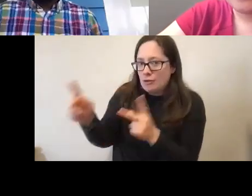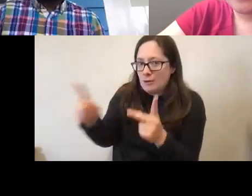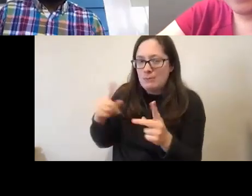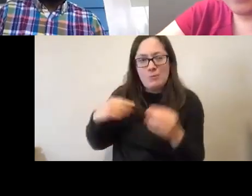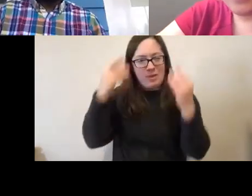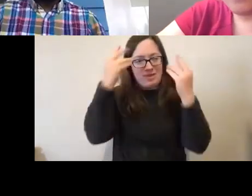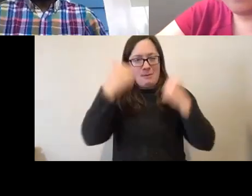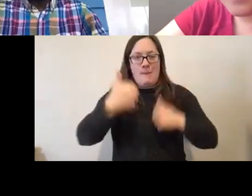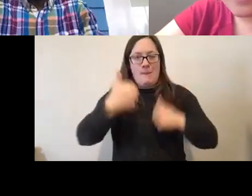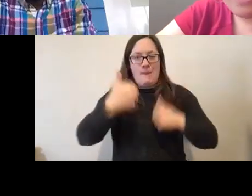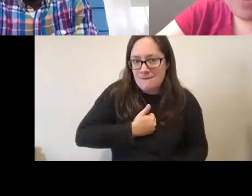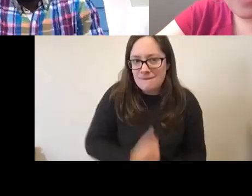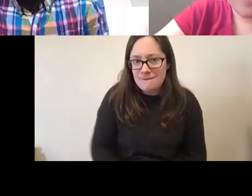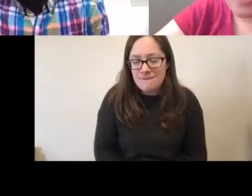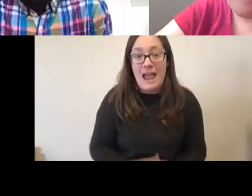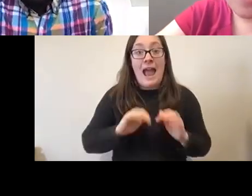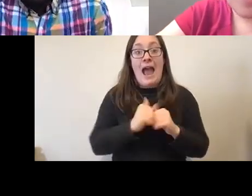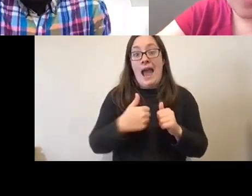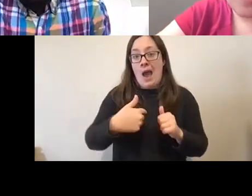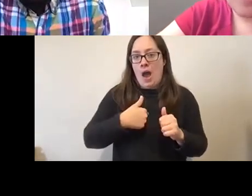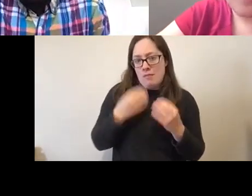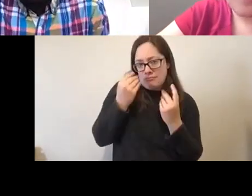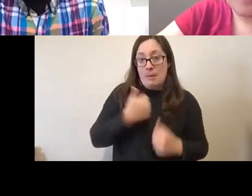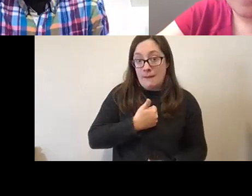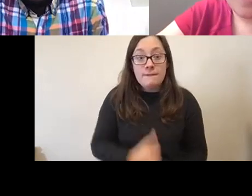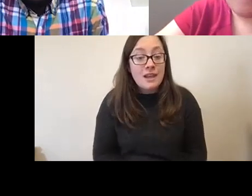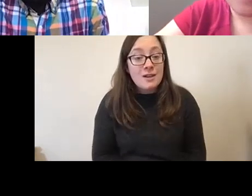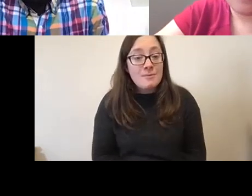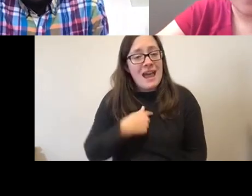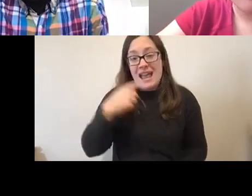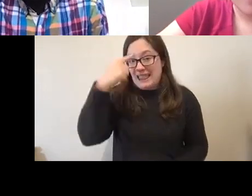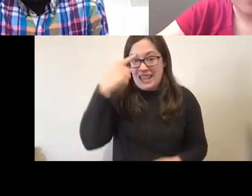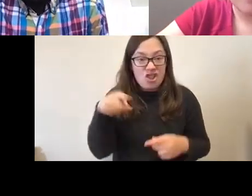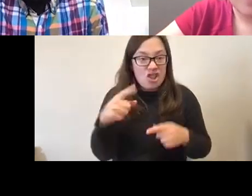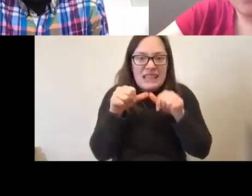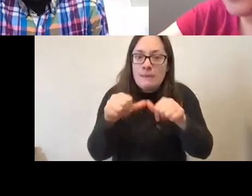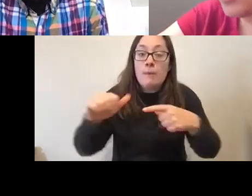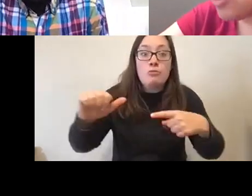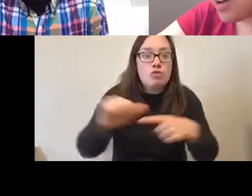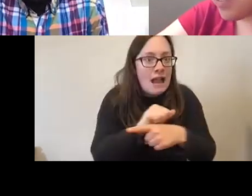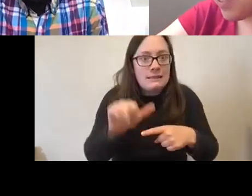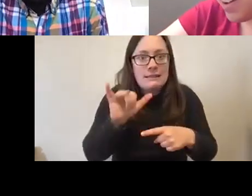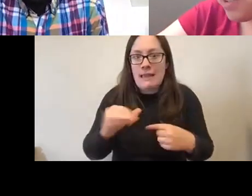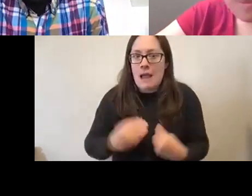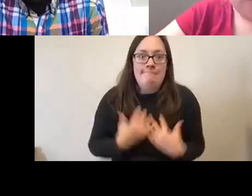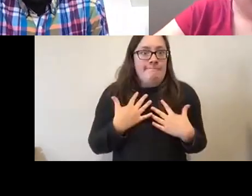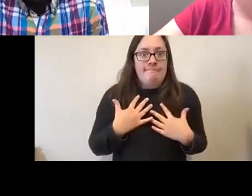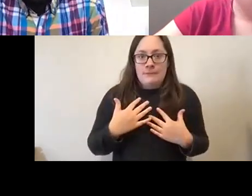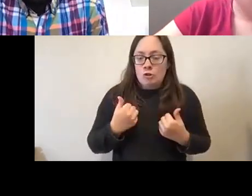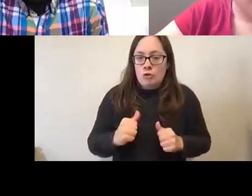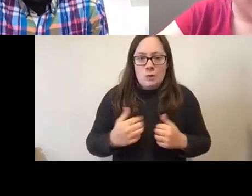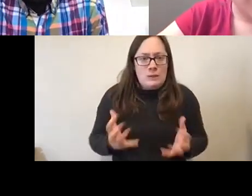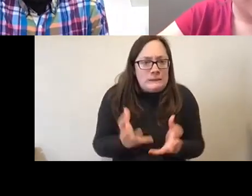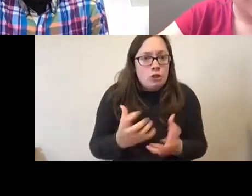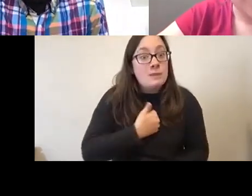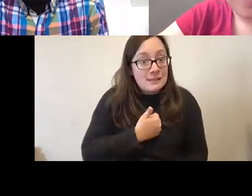I think just keep practicing that piece of it, right? And I also do, I don't remember, I